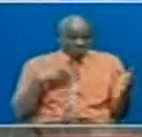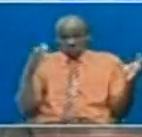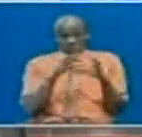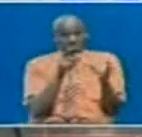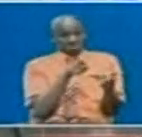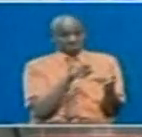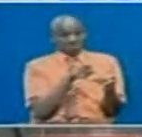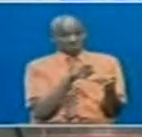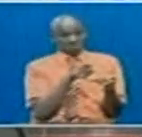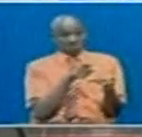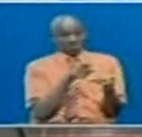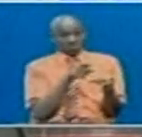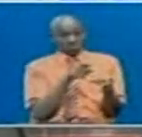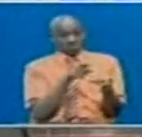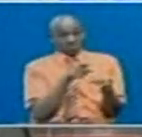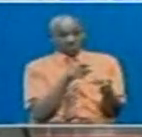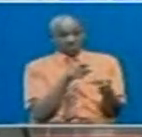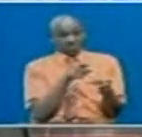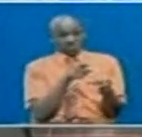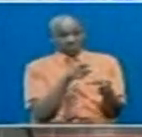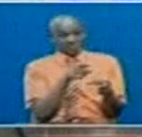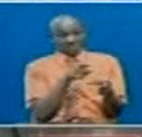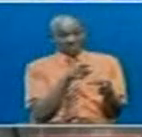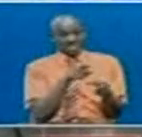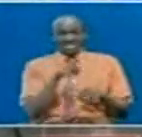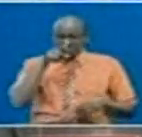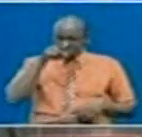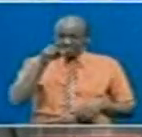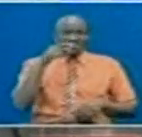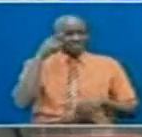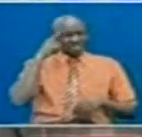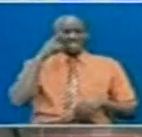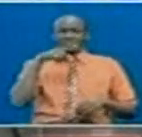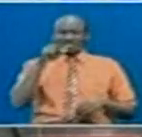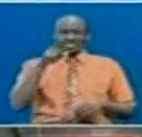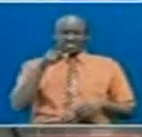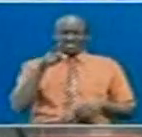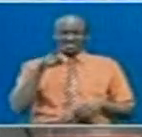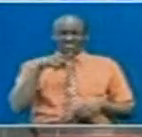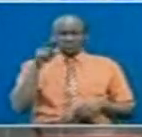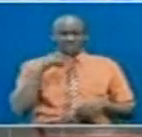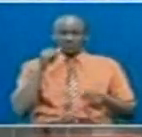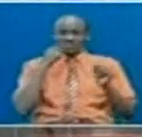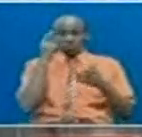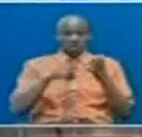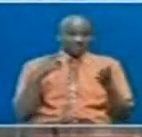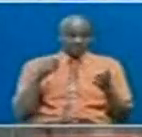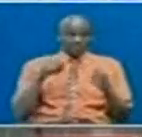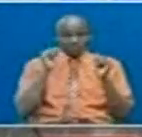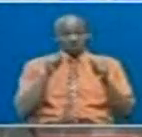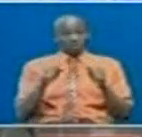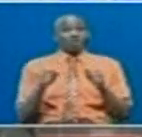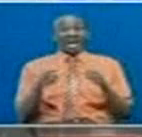people, they become capable, they become very susceptible to becoming